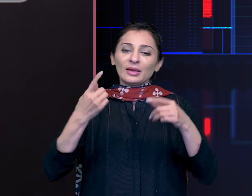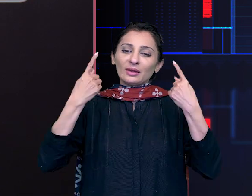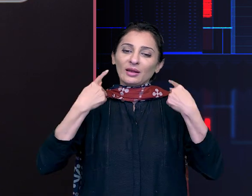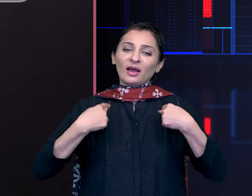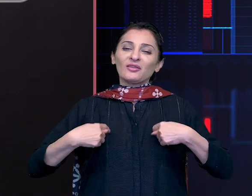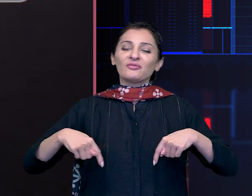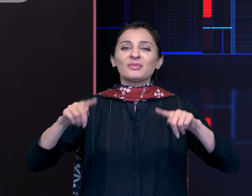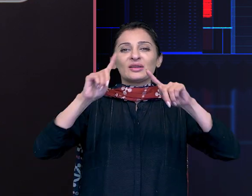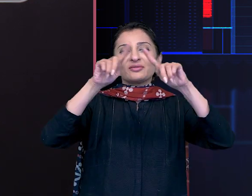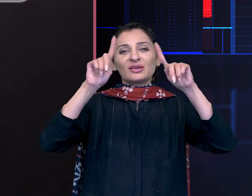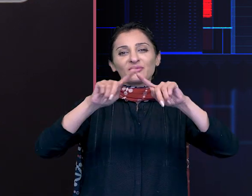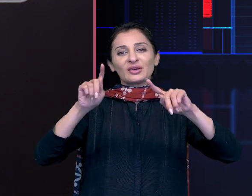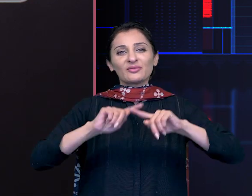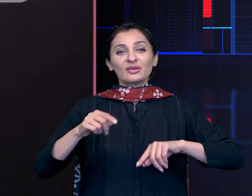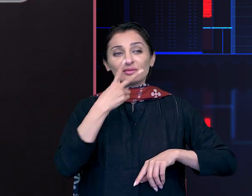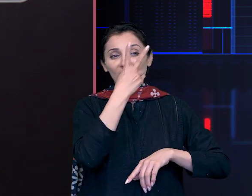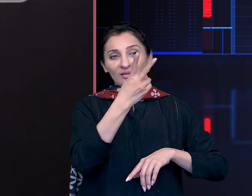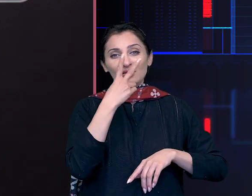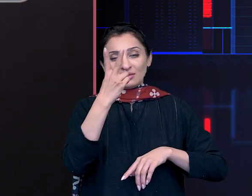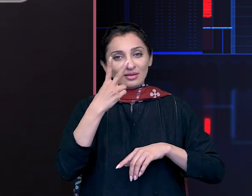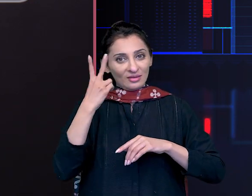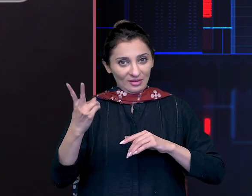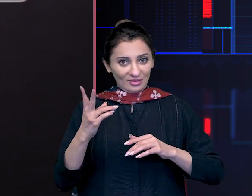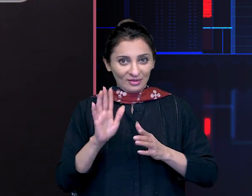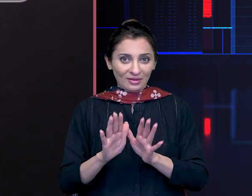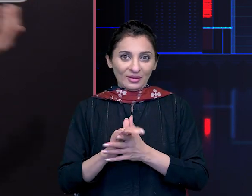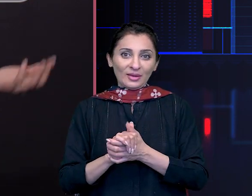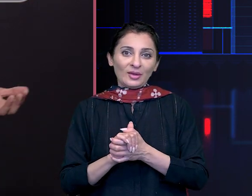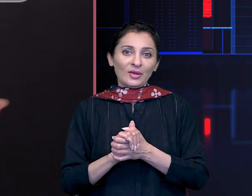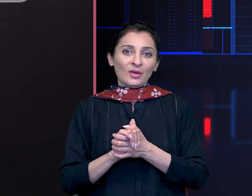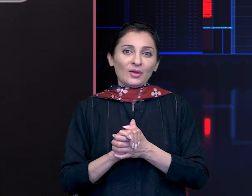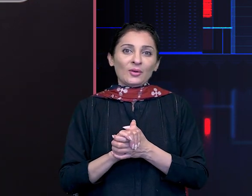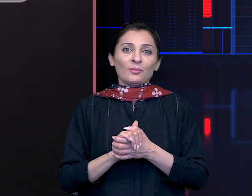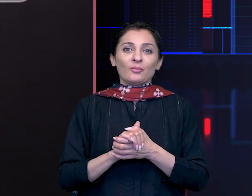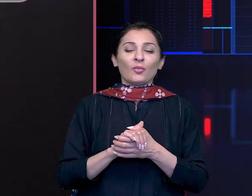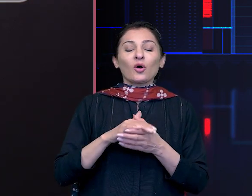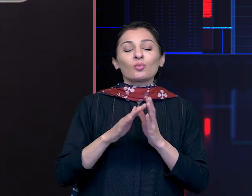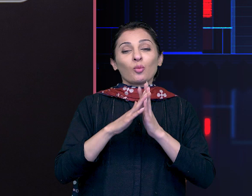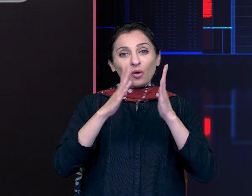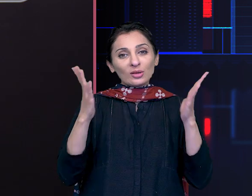a lot of things that have happened in my life have sort of contributed to a much grander